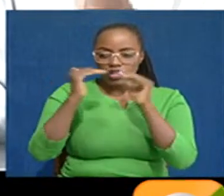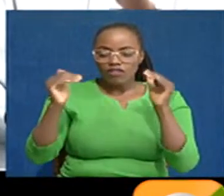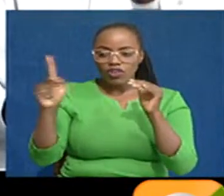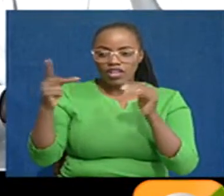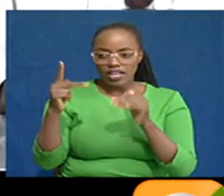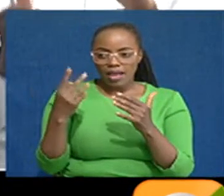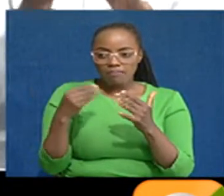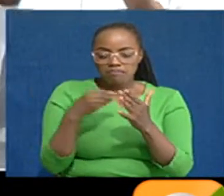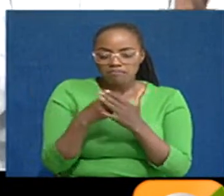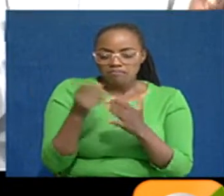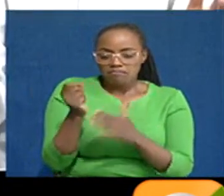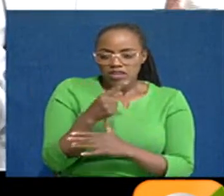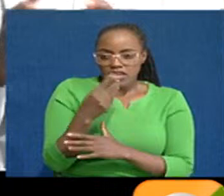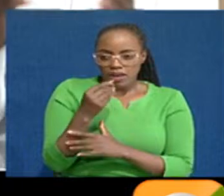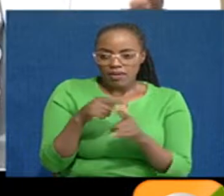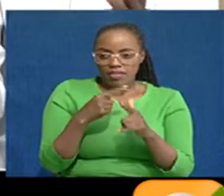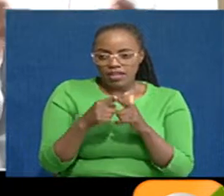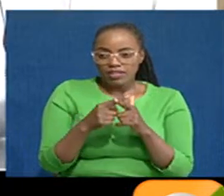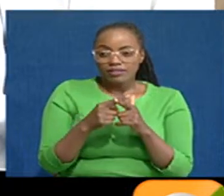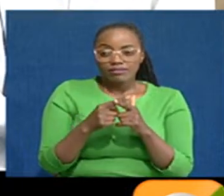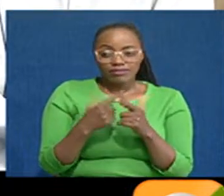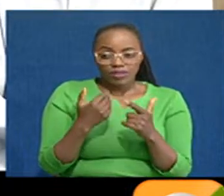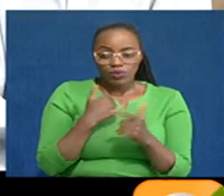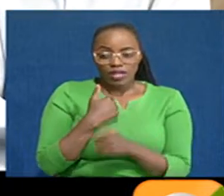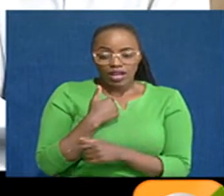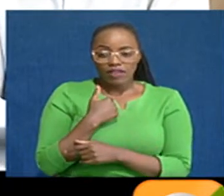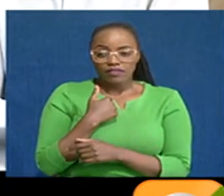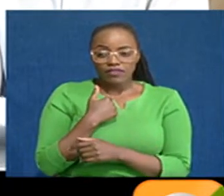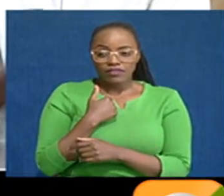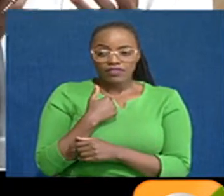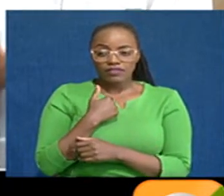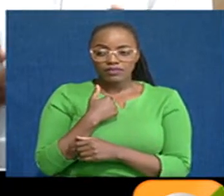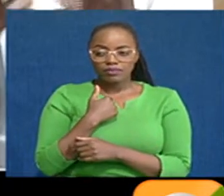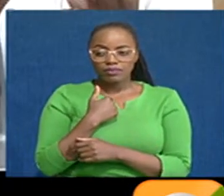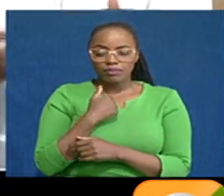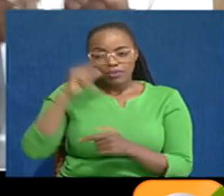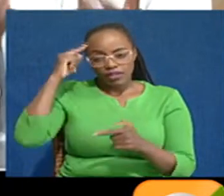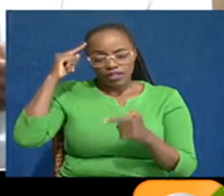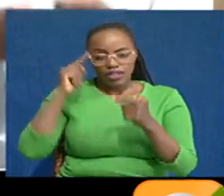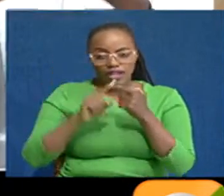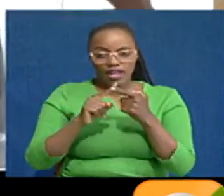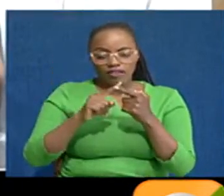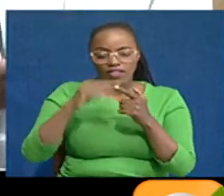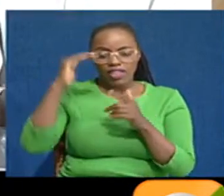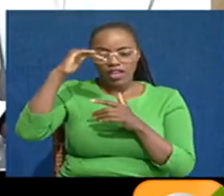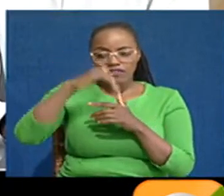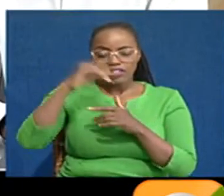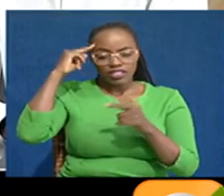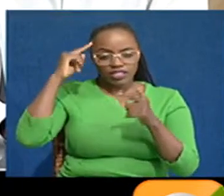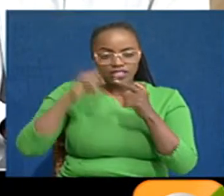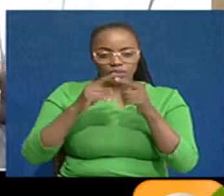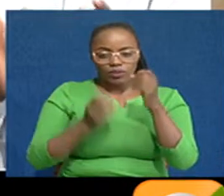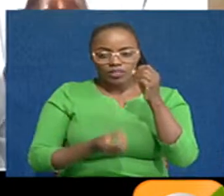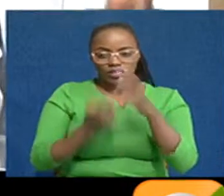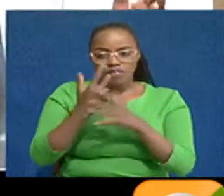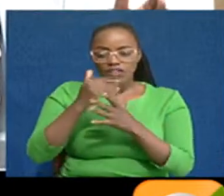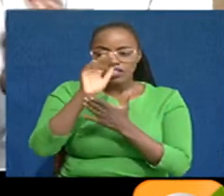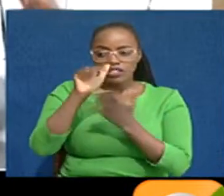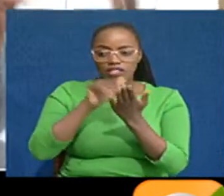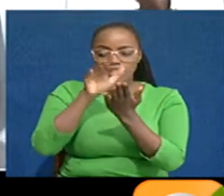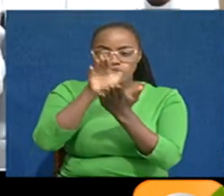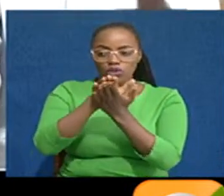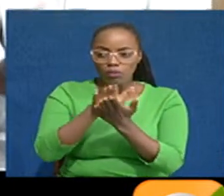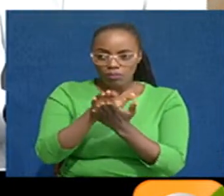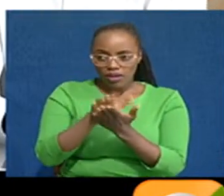income usually is between 4 and 8%. So the target, the inflation targets that have been established for the central bank are actually